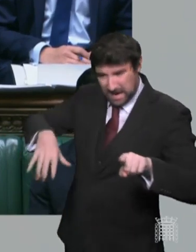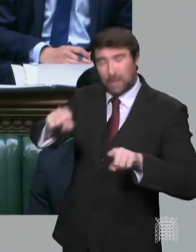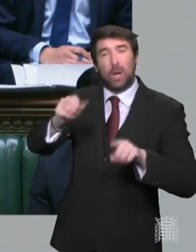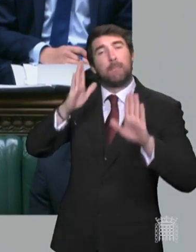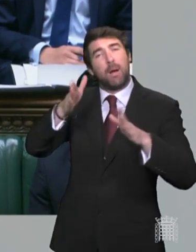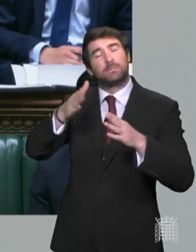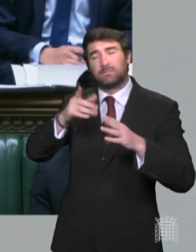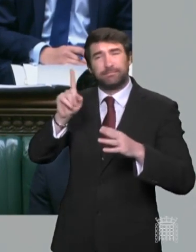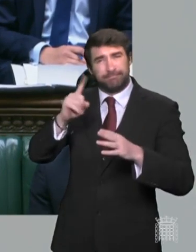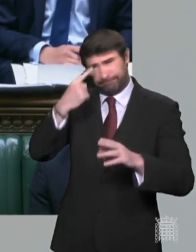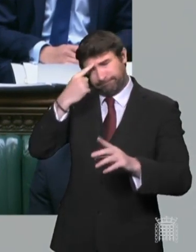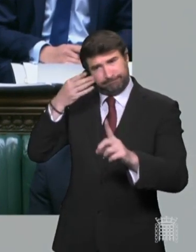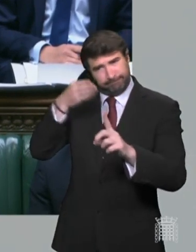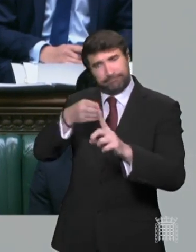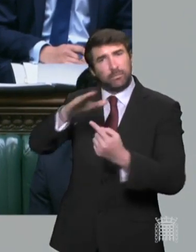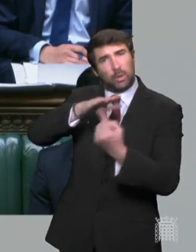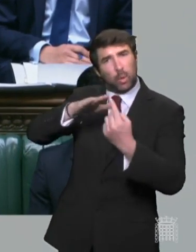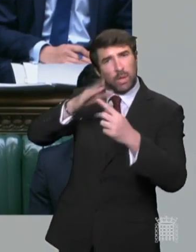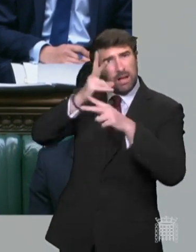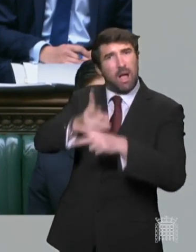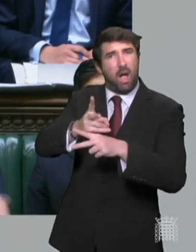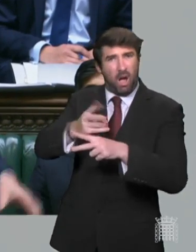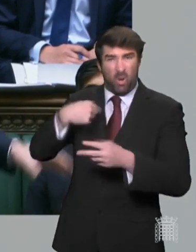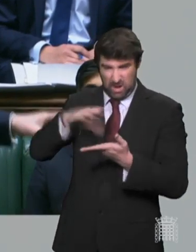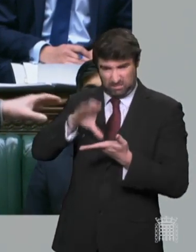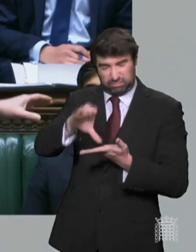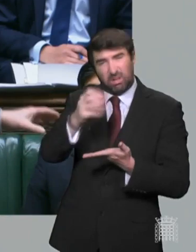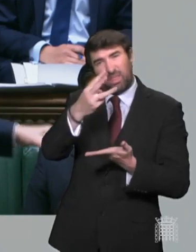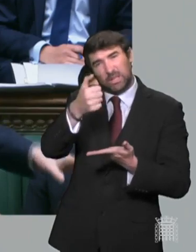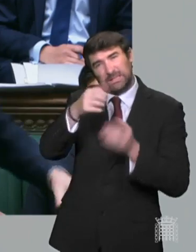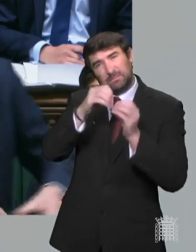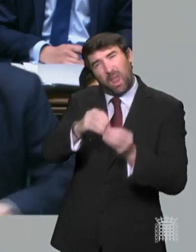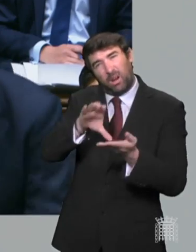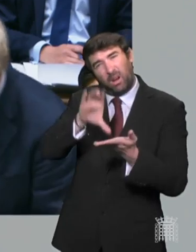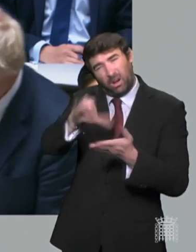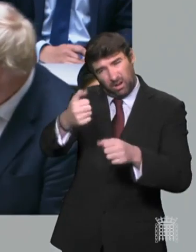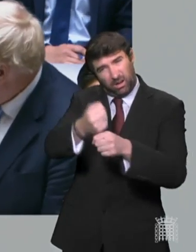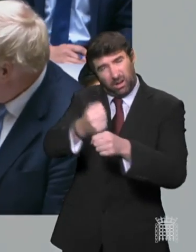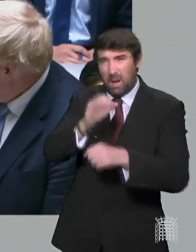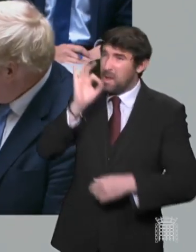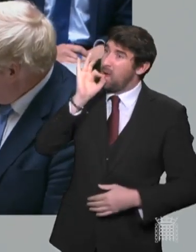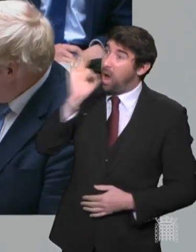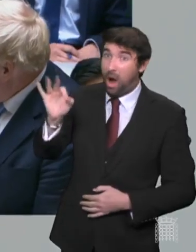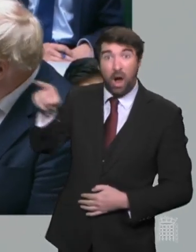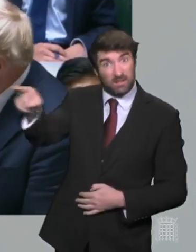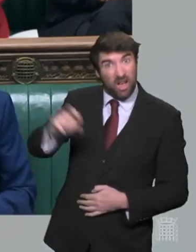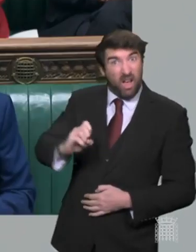in. And what I'd like to know from the Leader of the Labour Party, Mr. Speaker, is what is he going to do tonight?